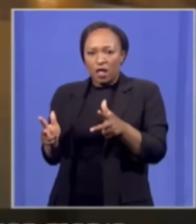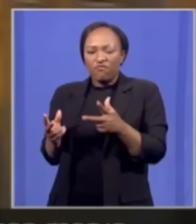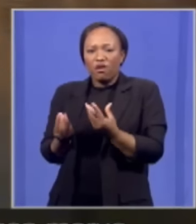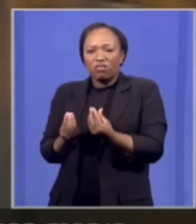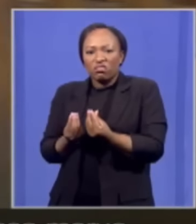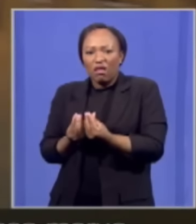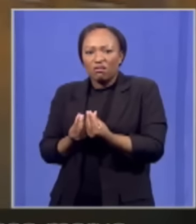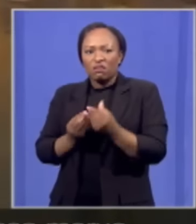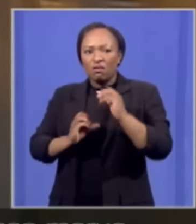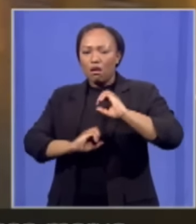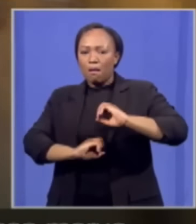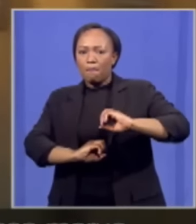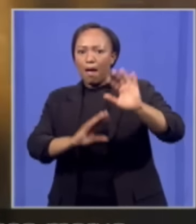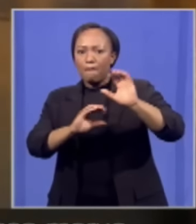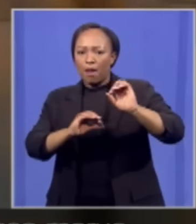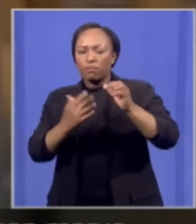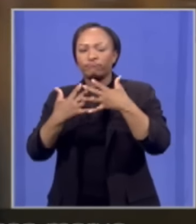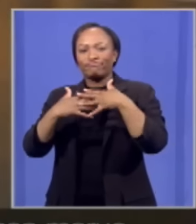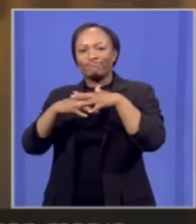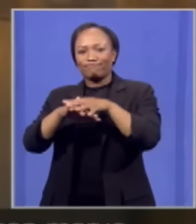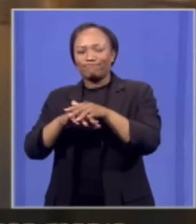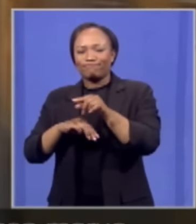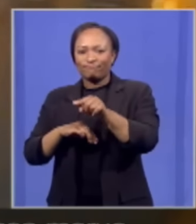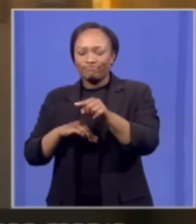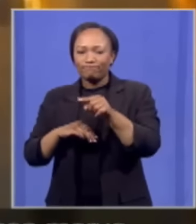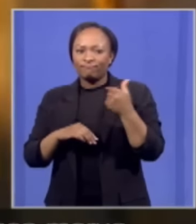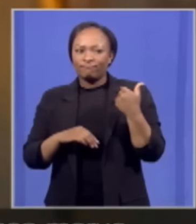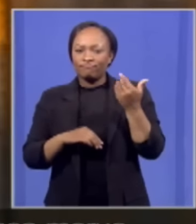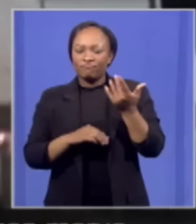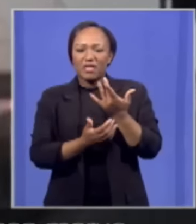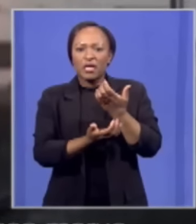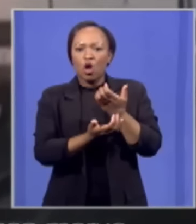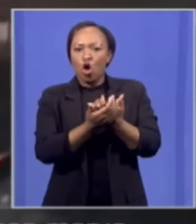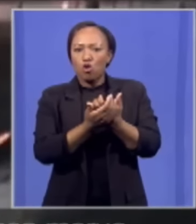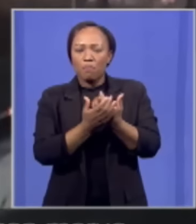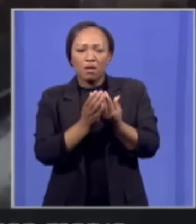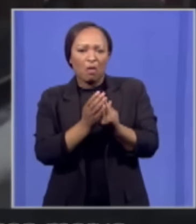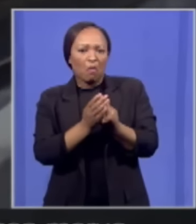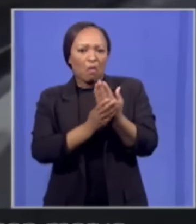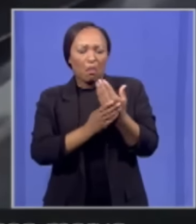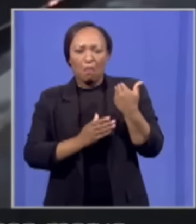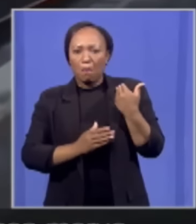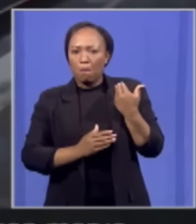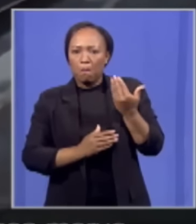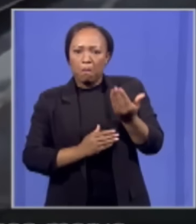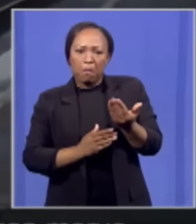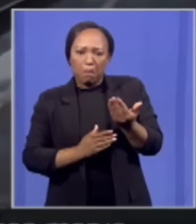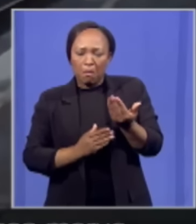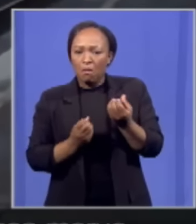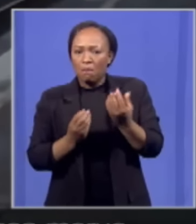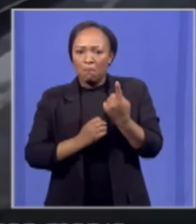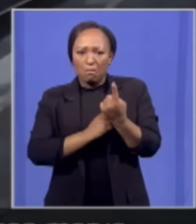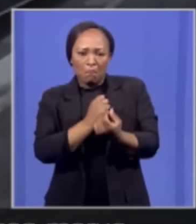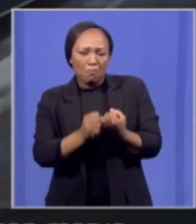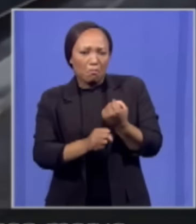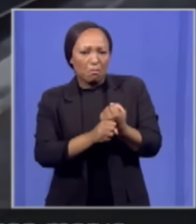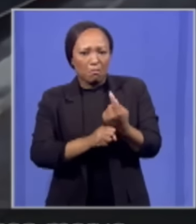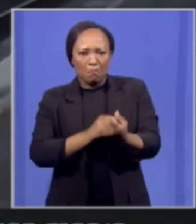kengwa tshebetsong. Ha esale moruo wa naha o emenga e lengwe sa metsi a qanthane dilemo le